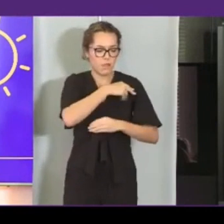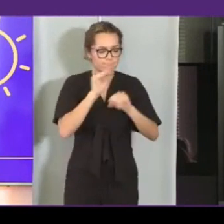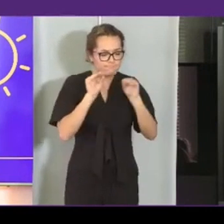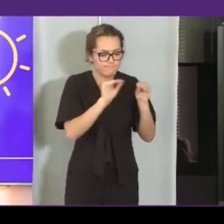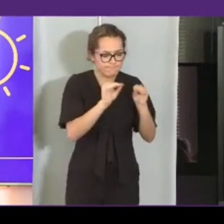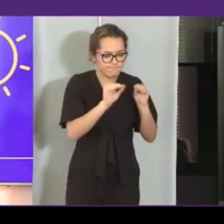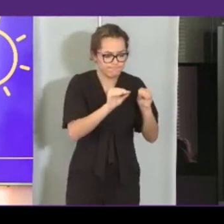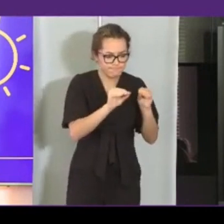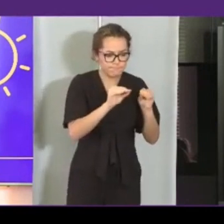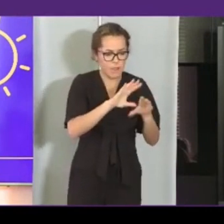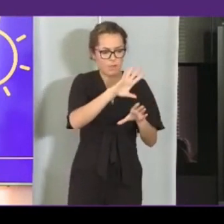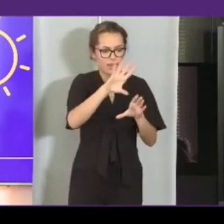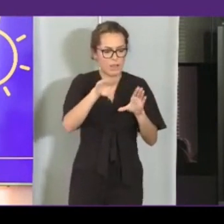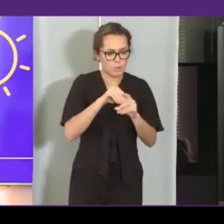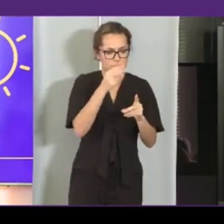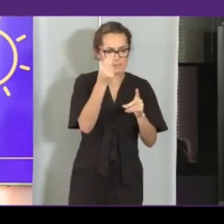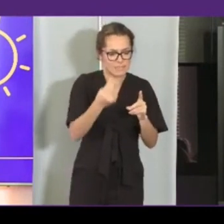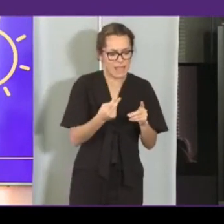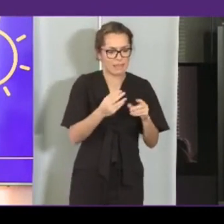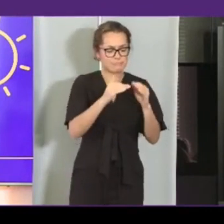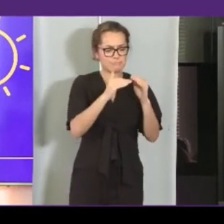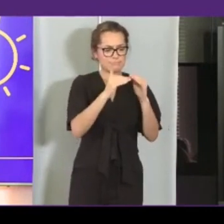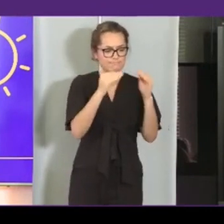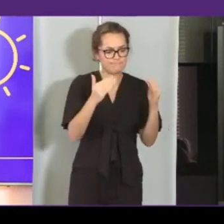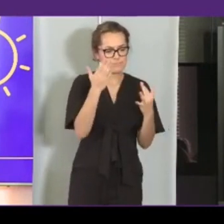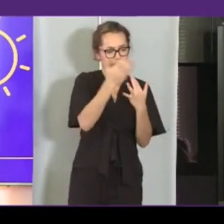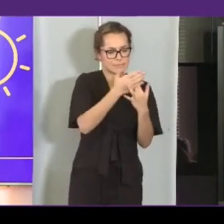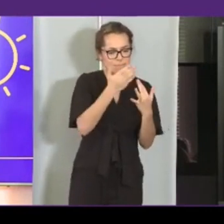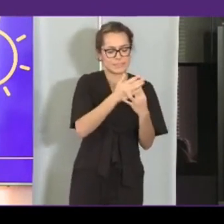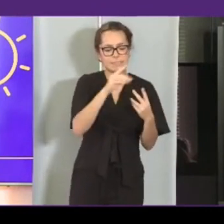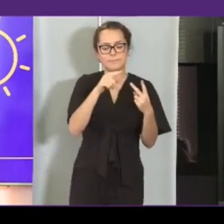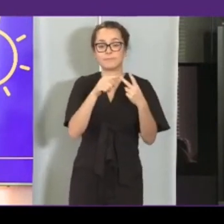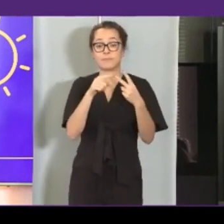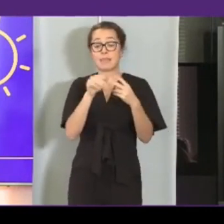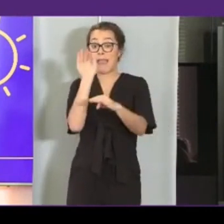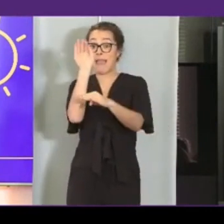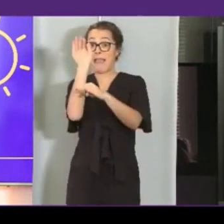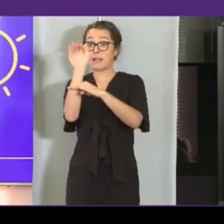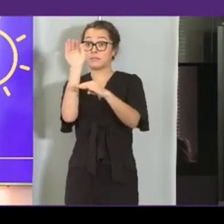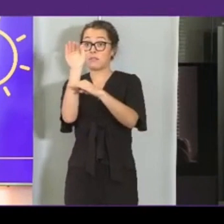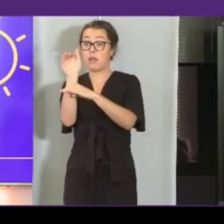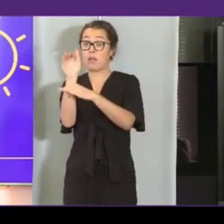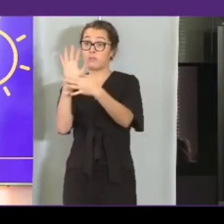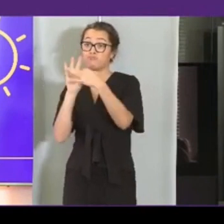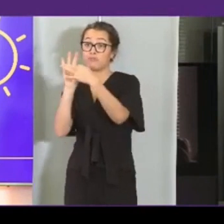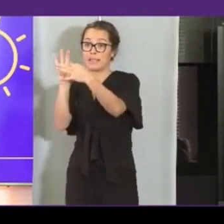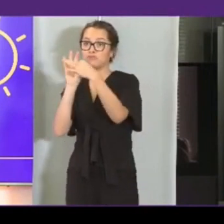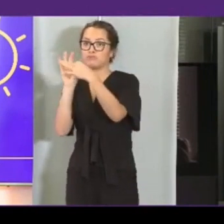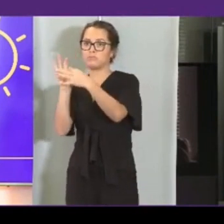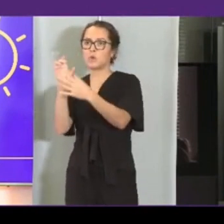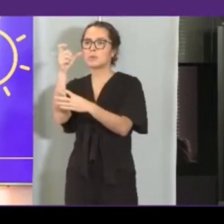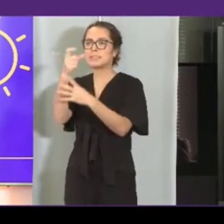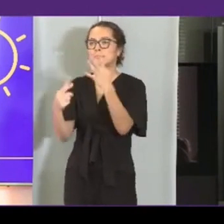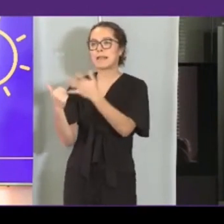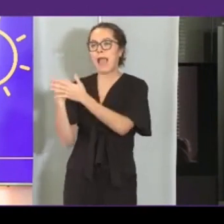design and disability. External promotion, external relations, so we work with disability advocates and